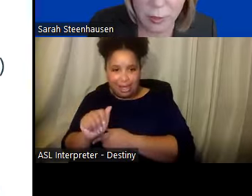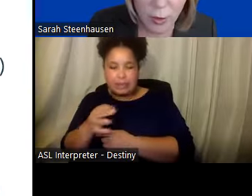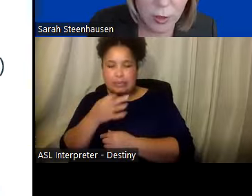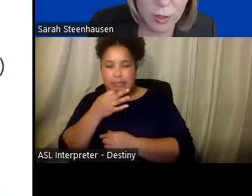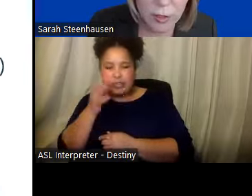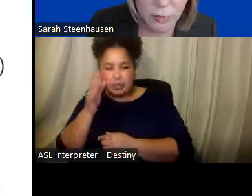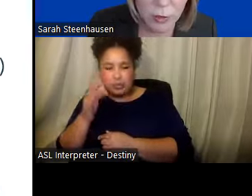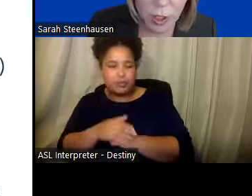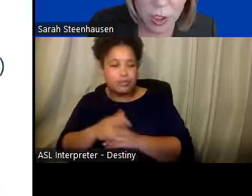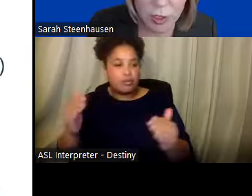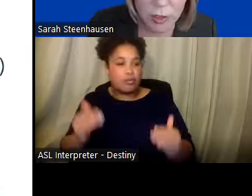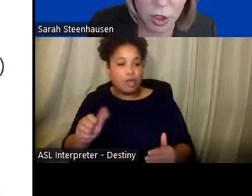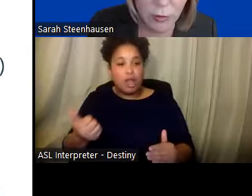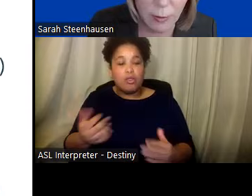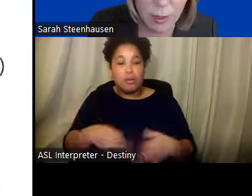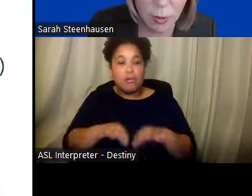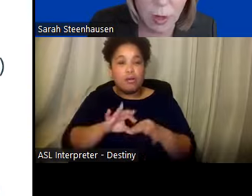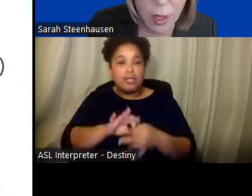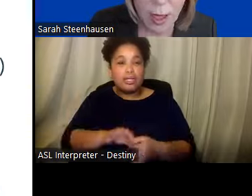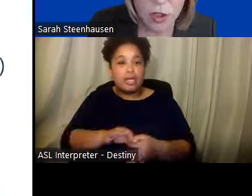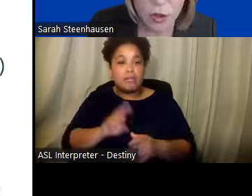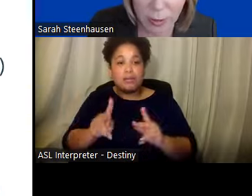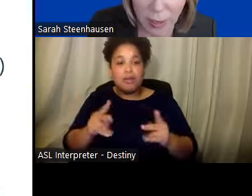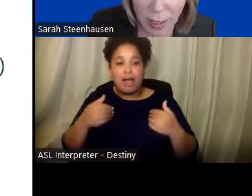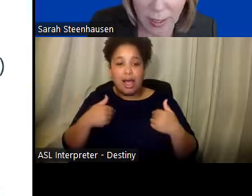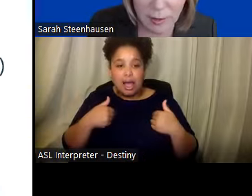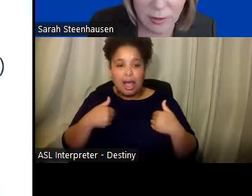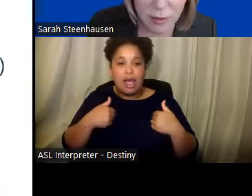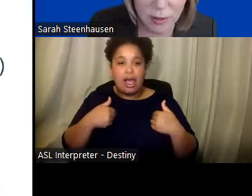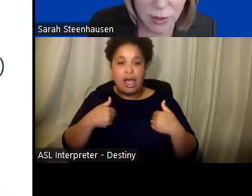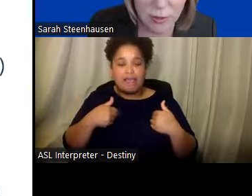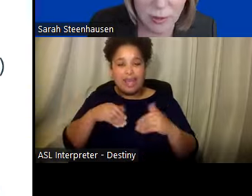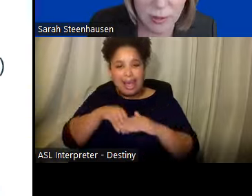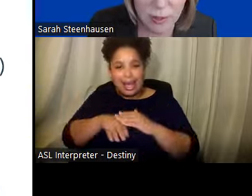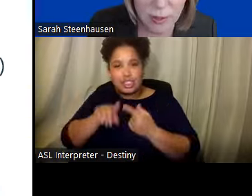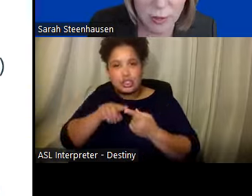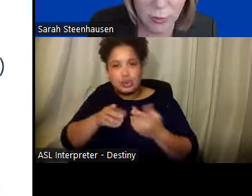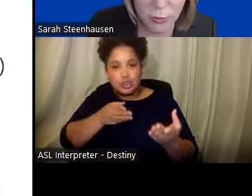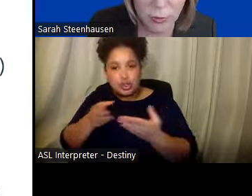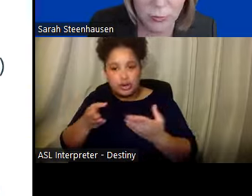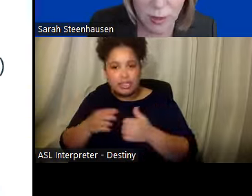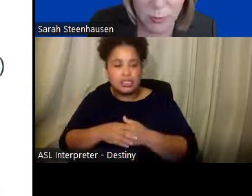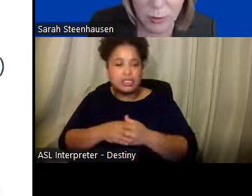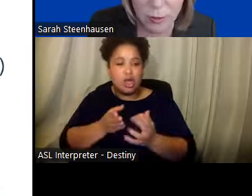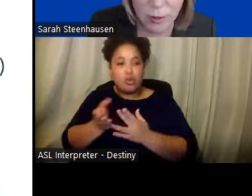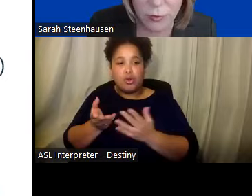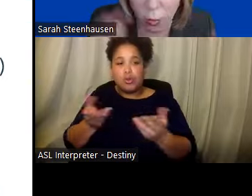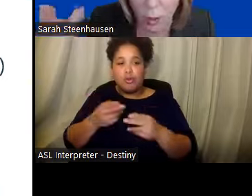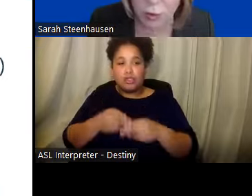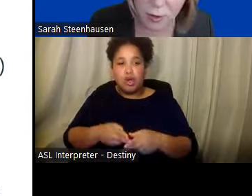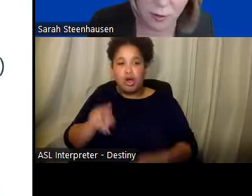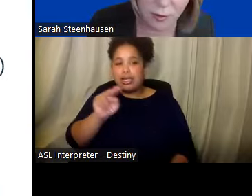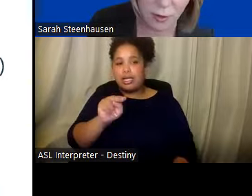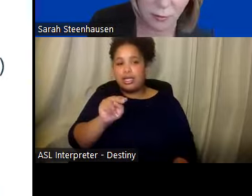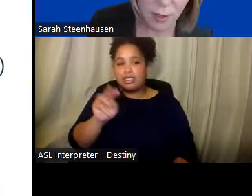Another key component to system change is ensuring that people have streamlined access to services. And this is through the development of a kind of no